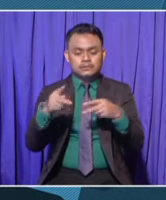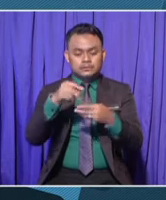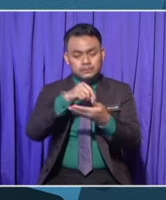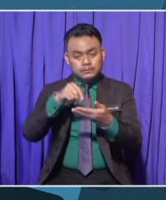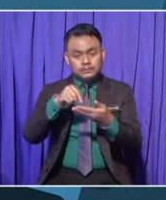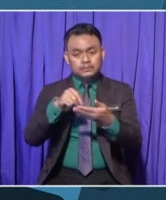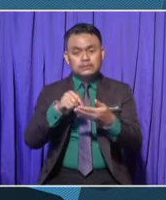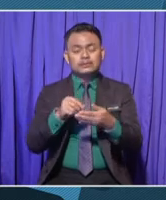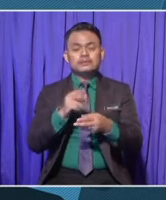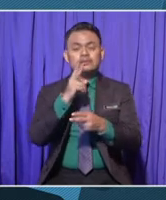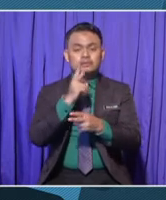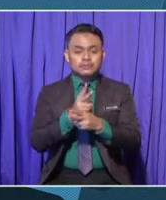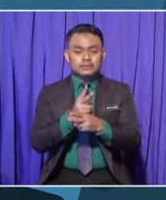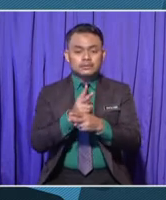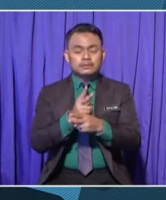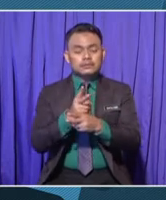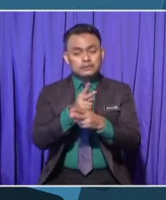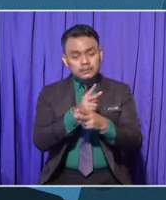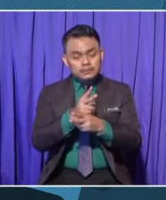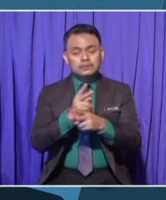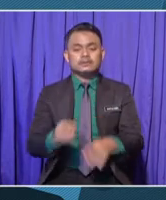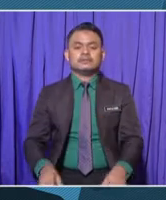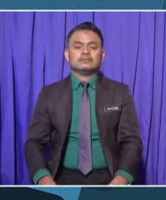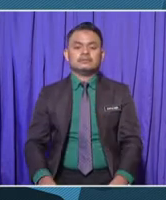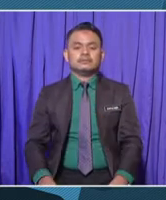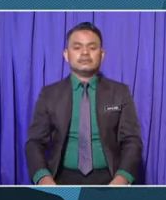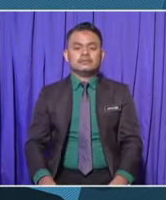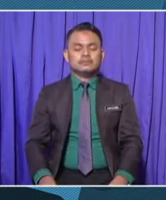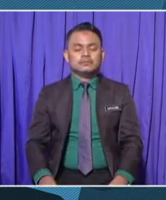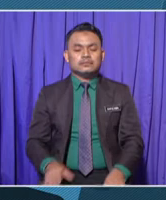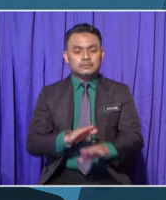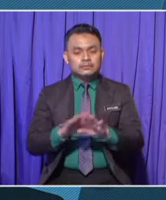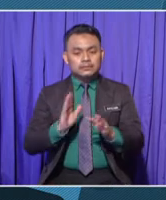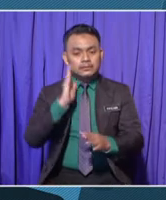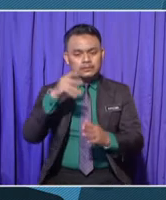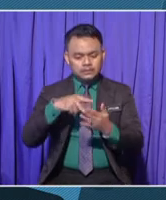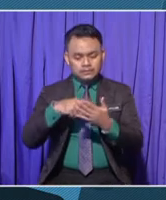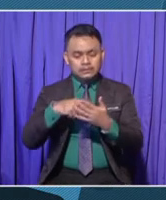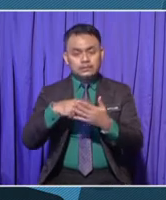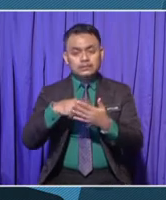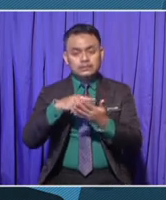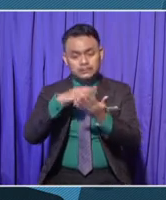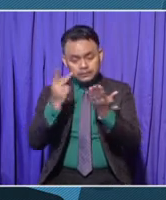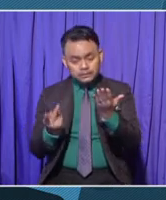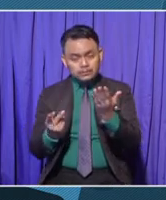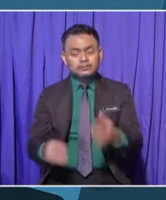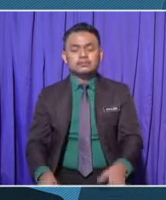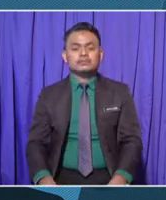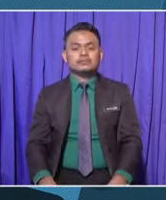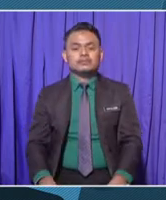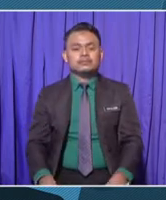well and will not come off. So, it is easy to